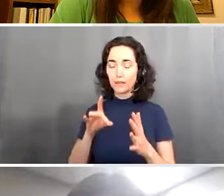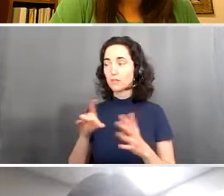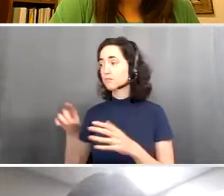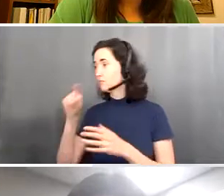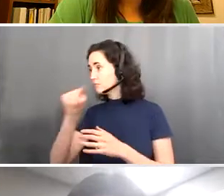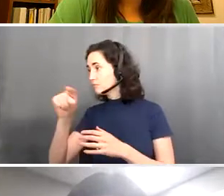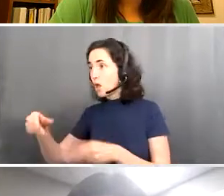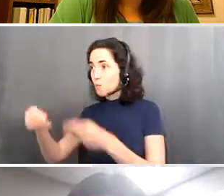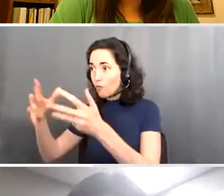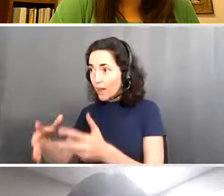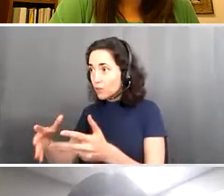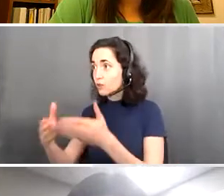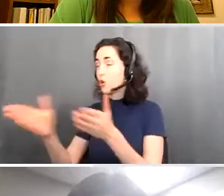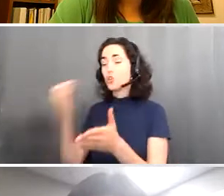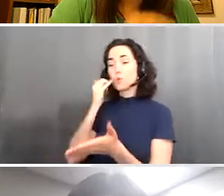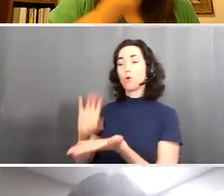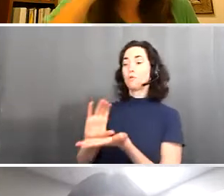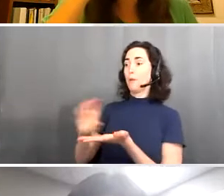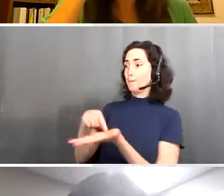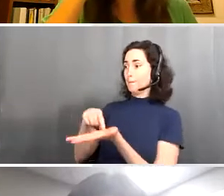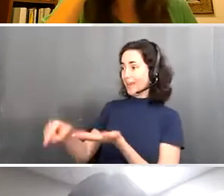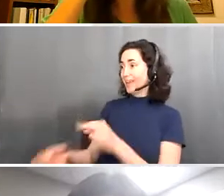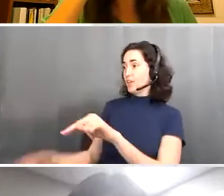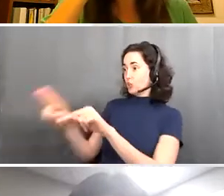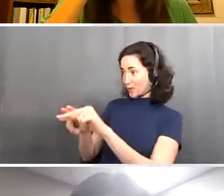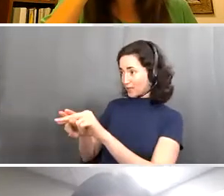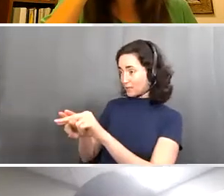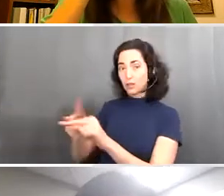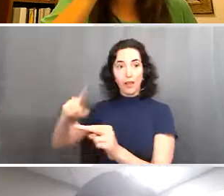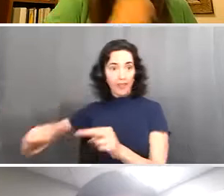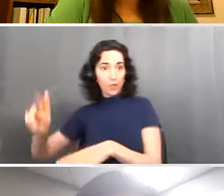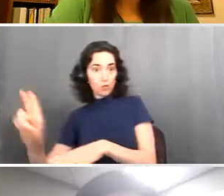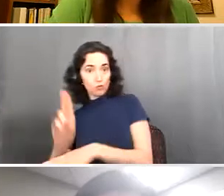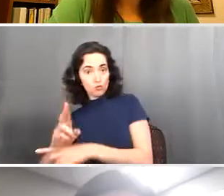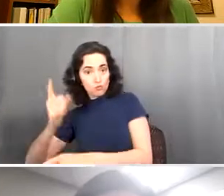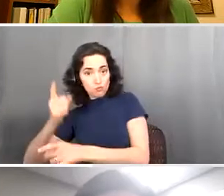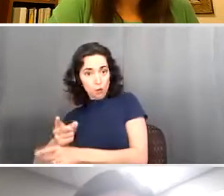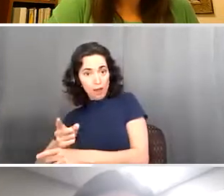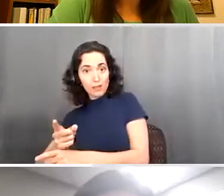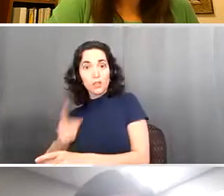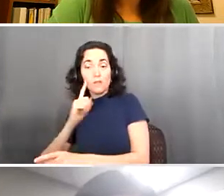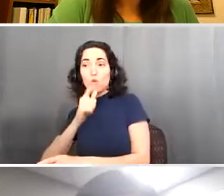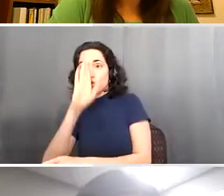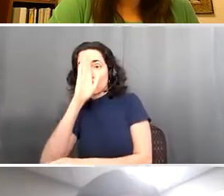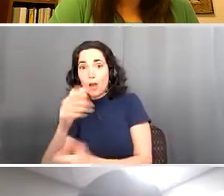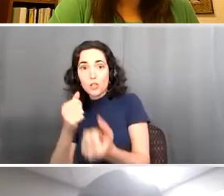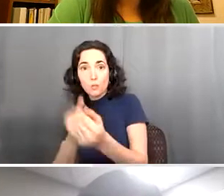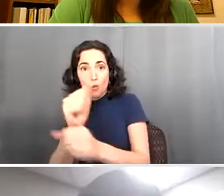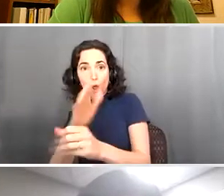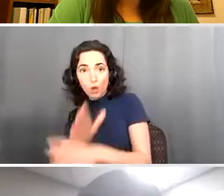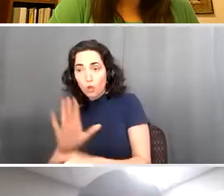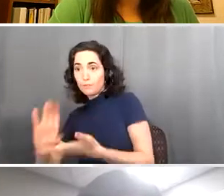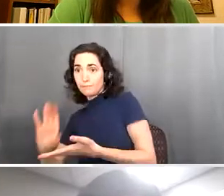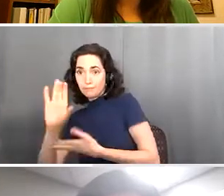are using the increases that they've been provided to actually support the direct support workers, the individuals that